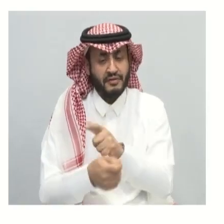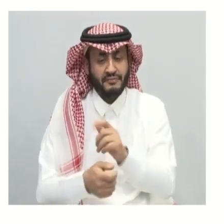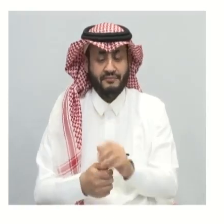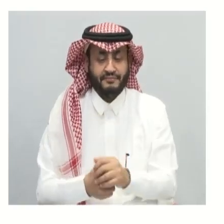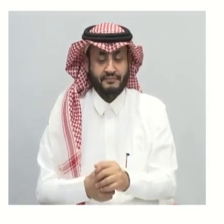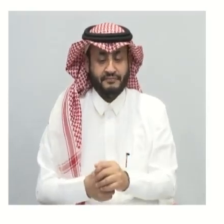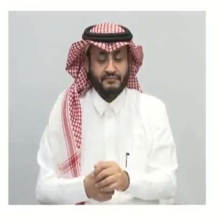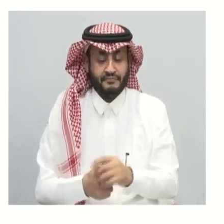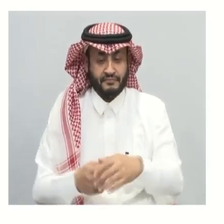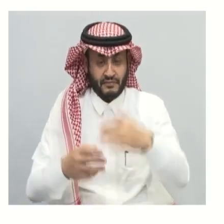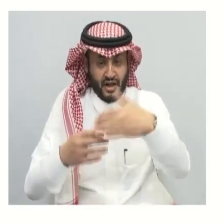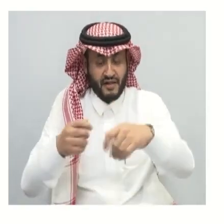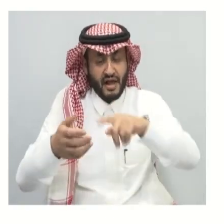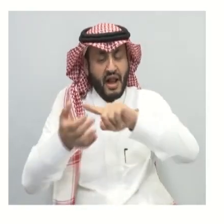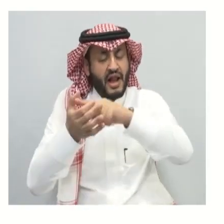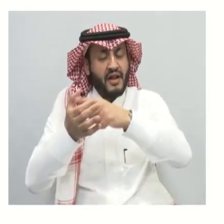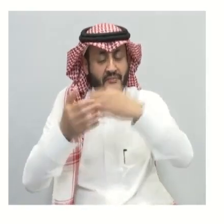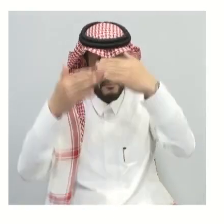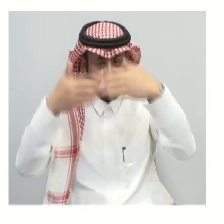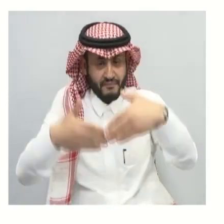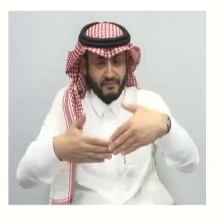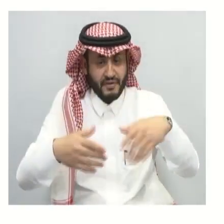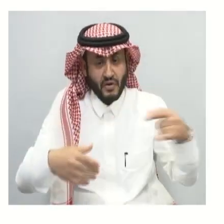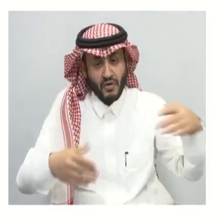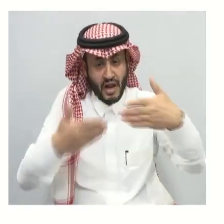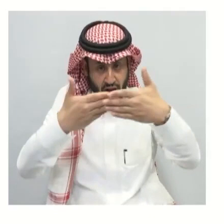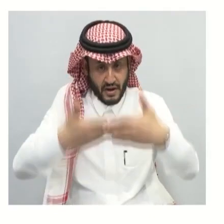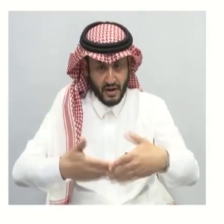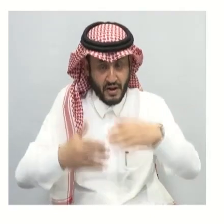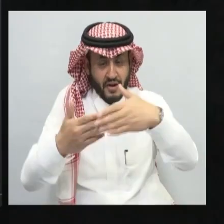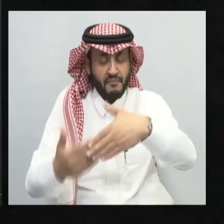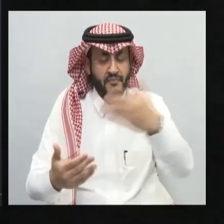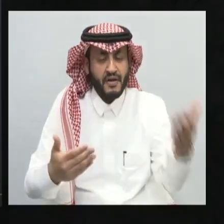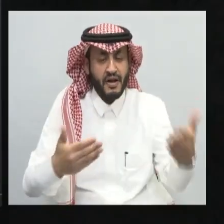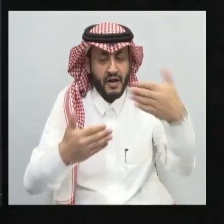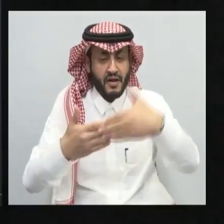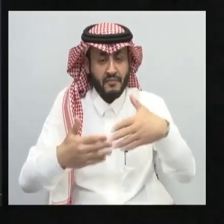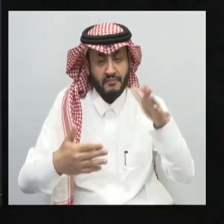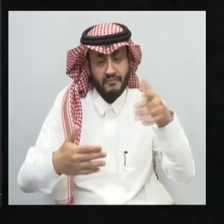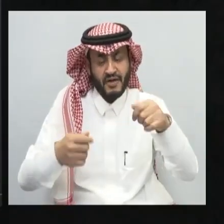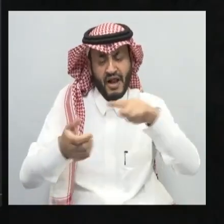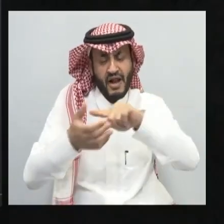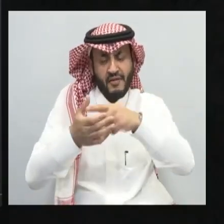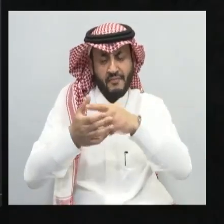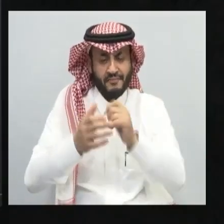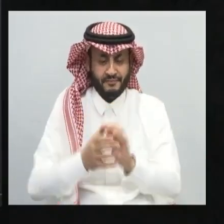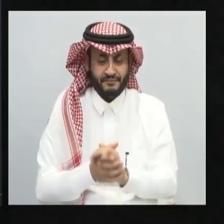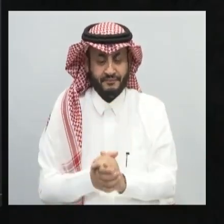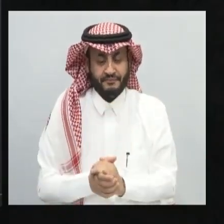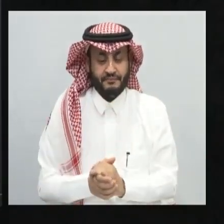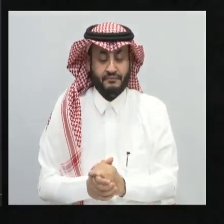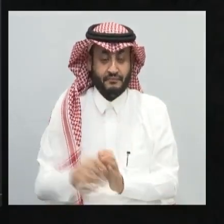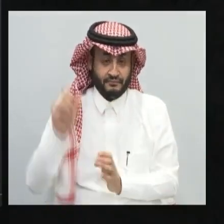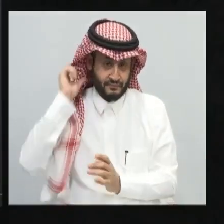windshield should be fixed. You should take it to the garage and they will fix it. It should be fixed. And